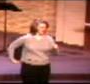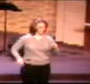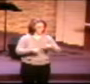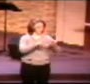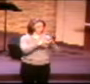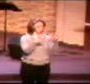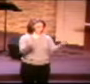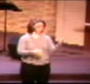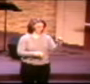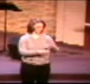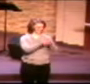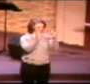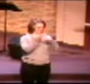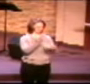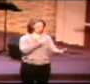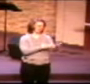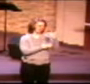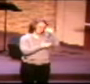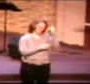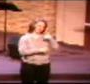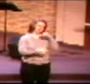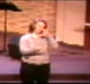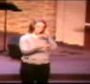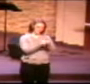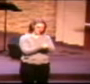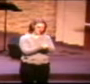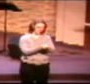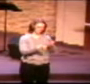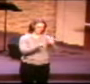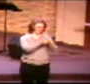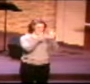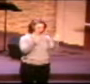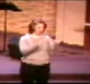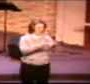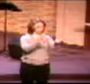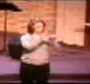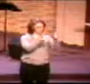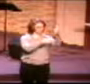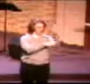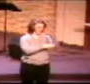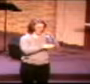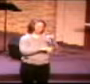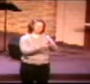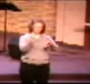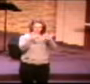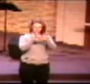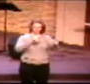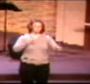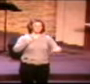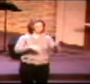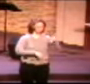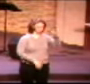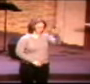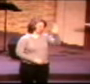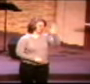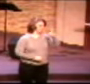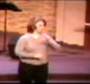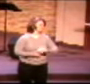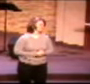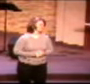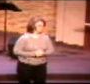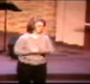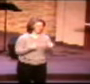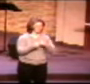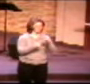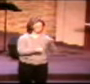morning. Because I believe that light not only matters to God, it ought to matter to the people of God.